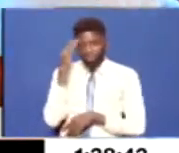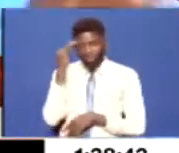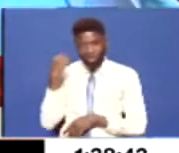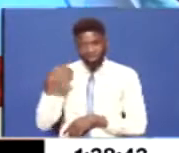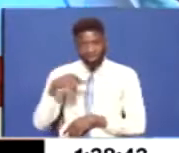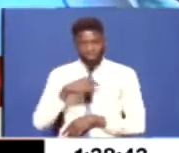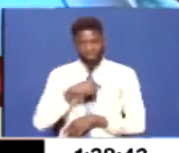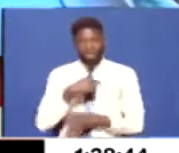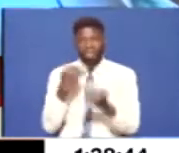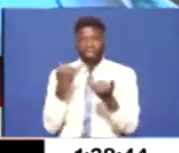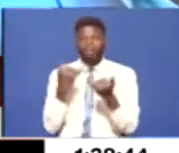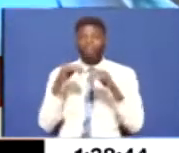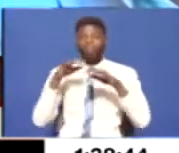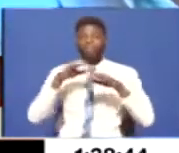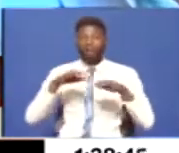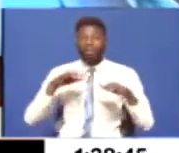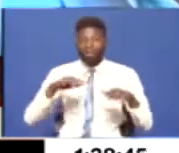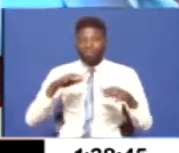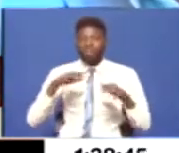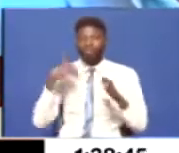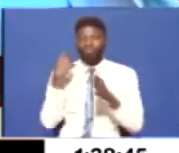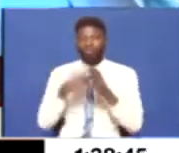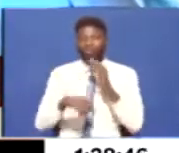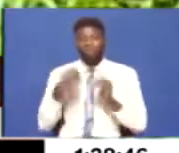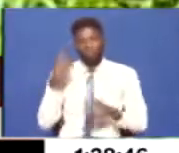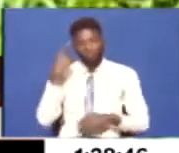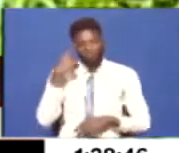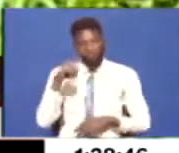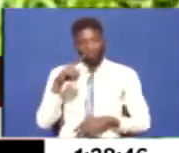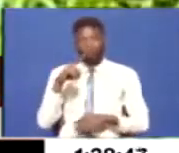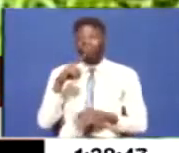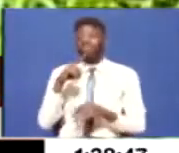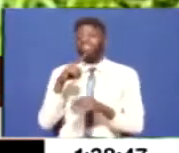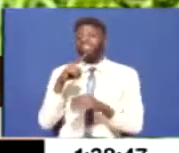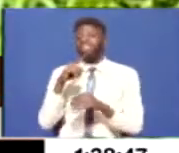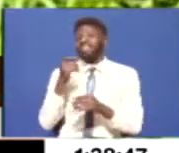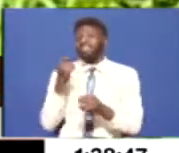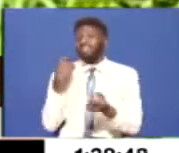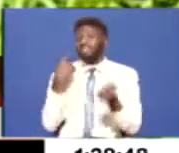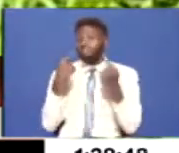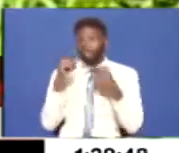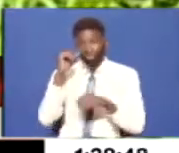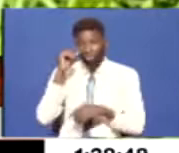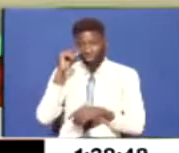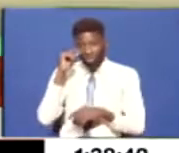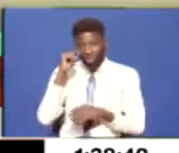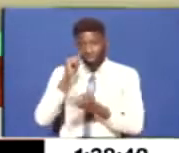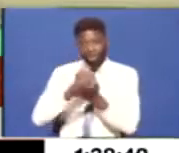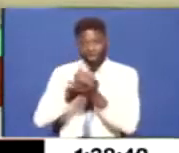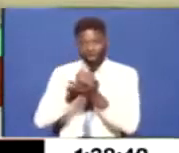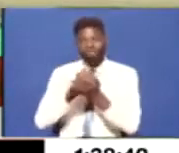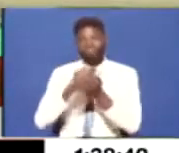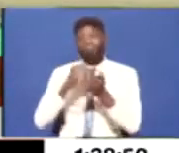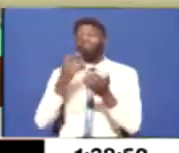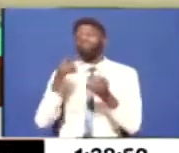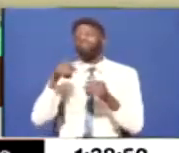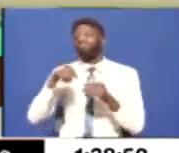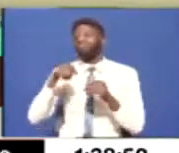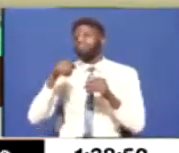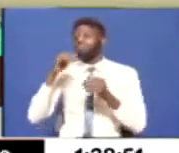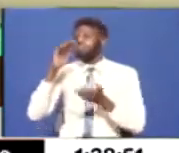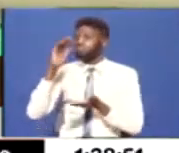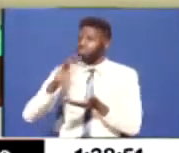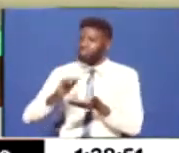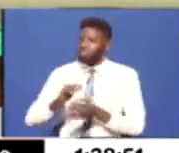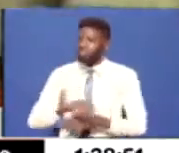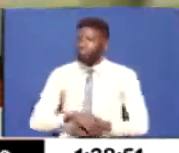price for our tea in auction in Mombasa has been dropping. Barchock further says the county has entered into an agreement with the Iranian